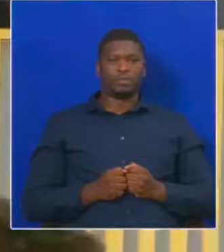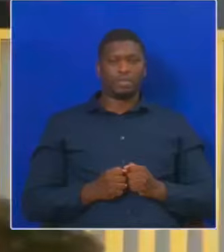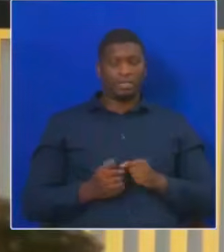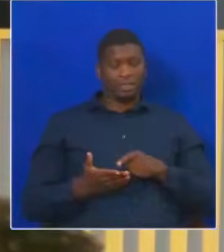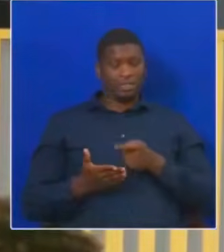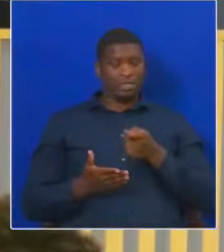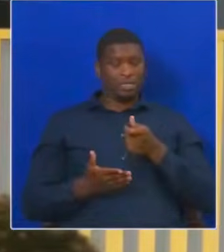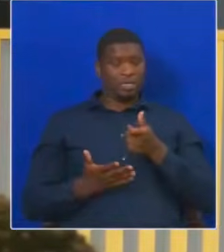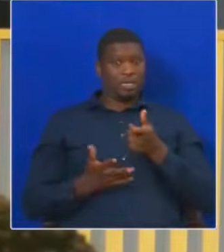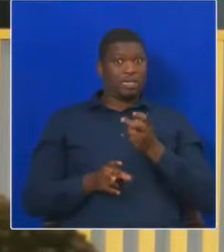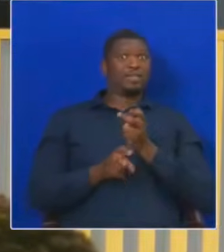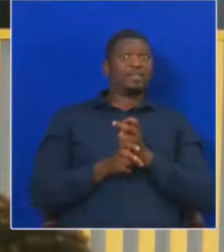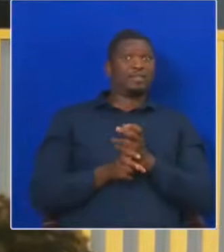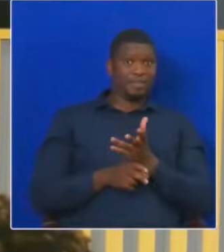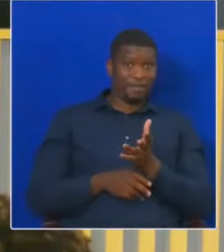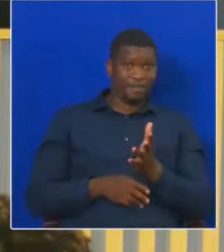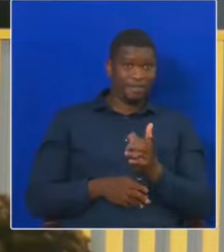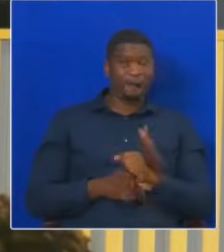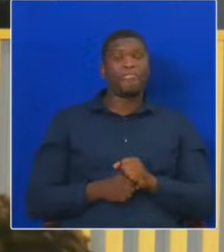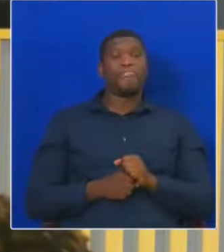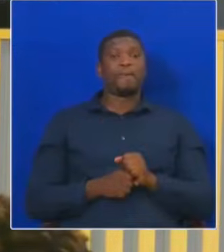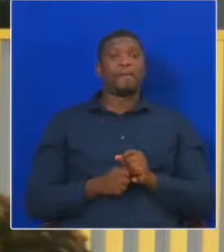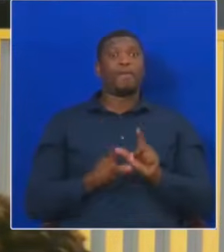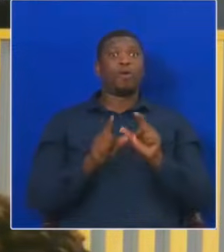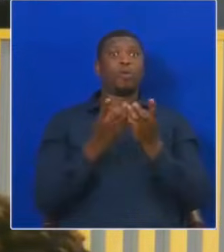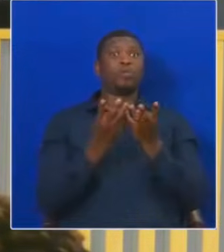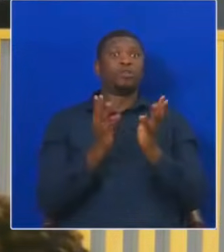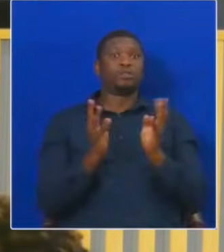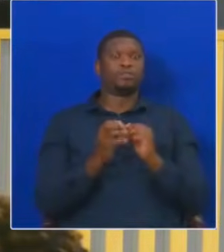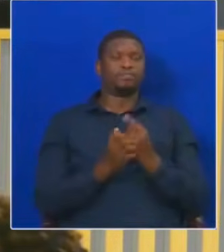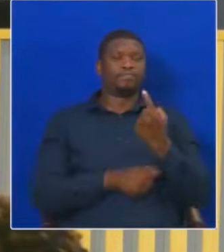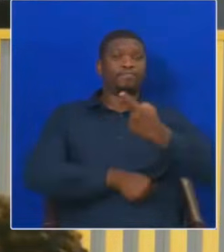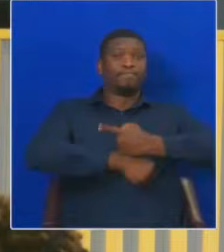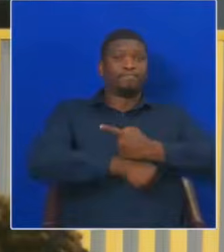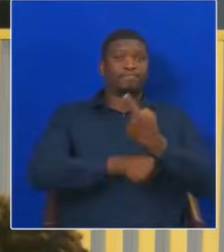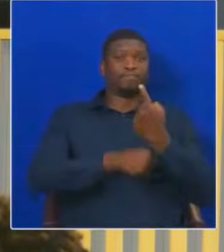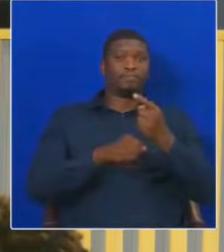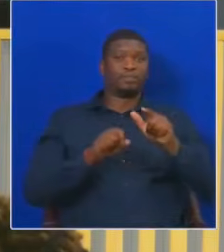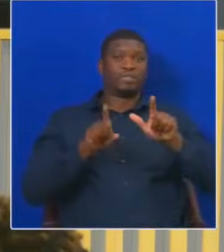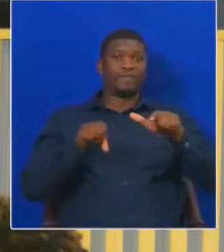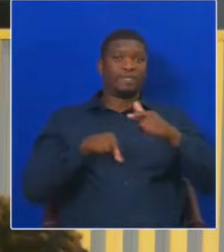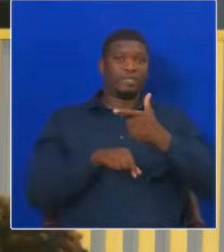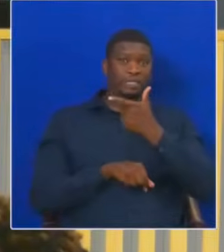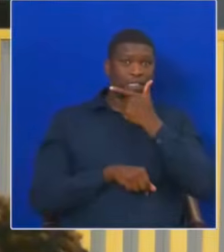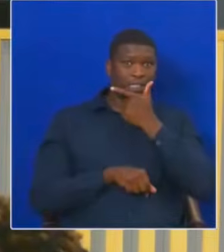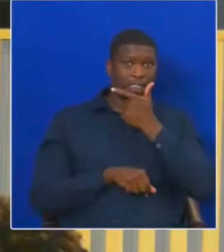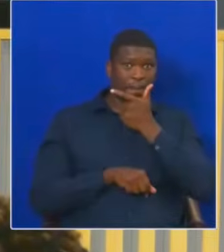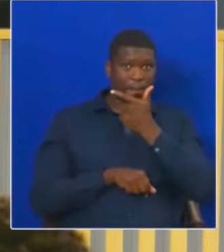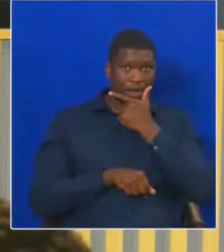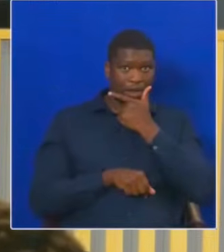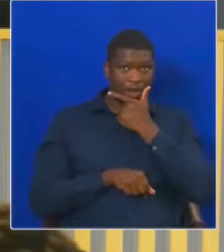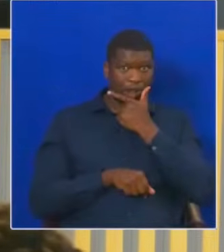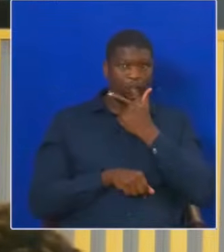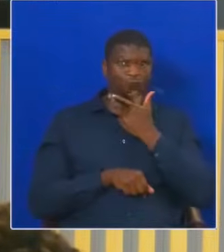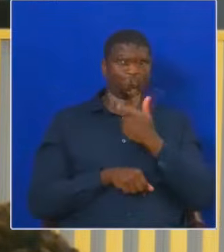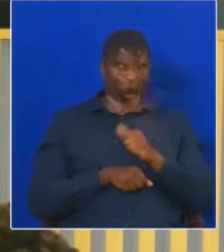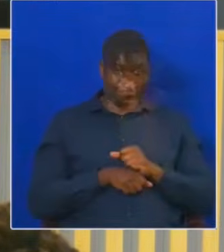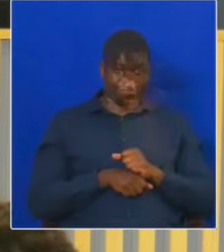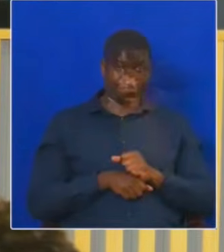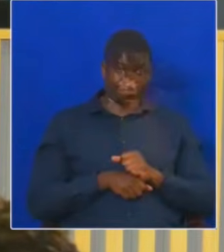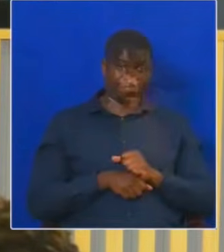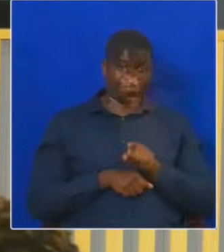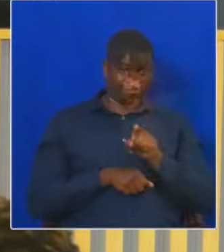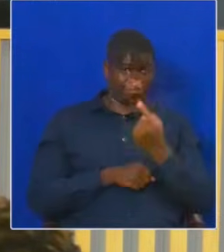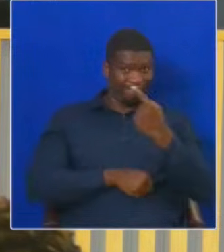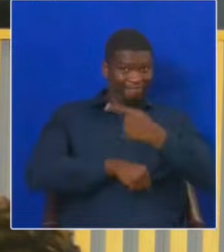Commissioners, on the 17th of December, we have learned that